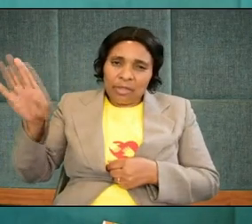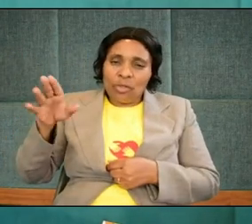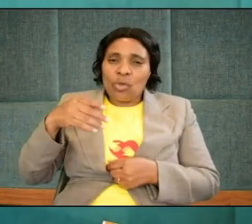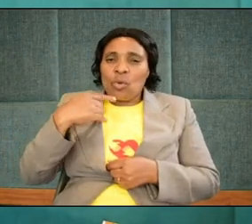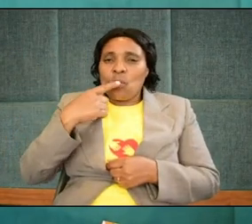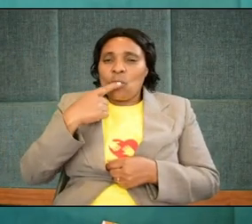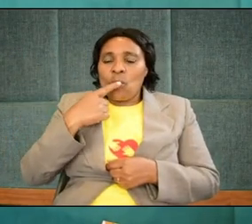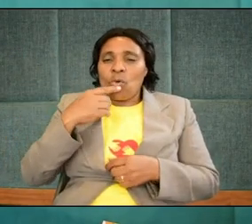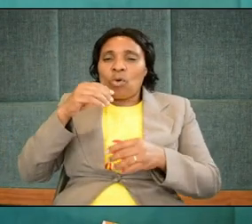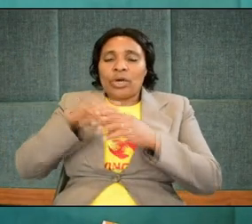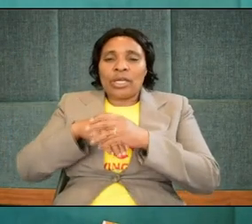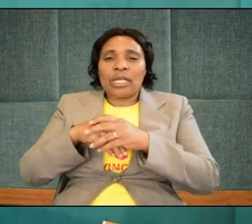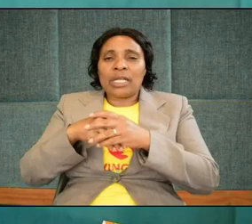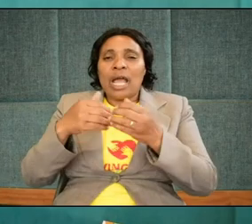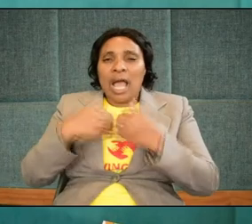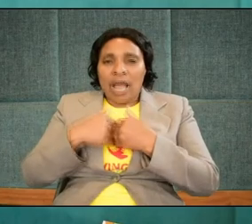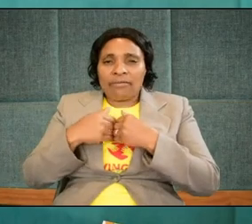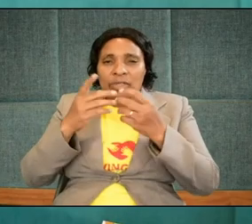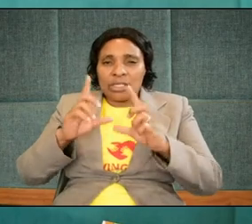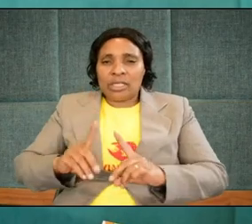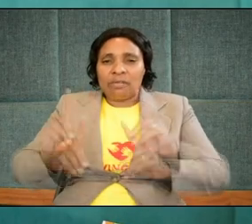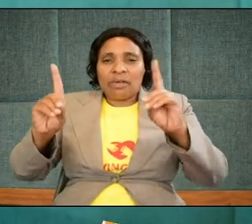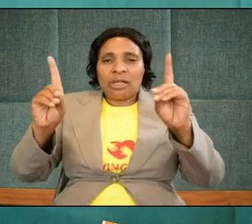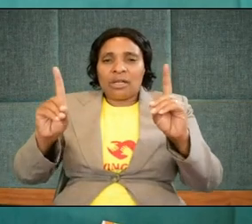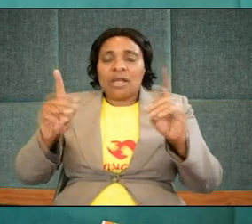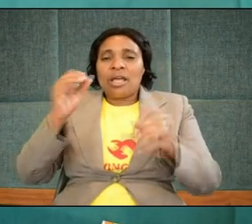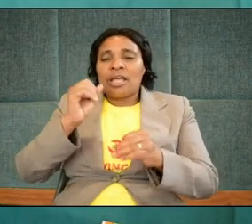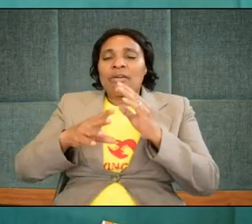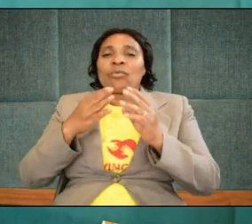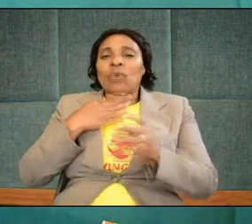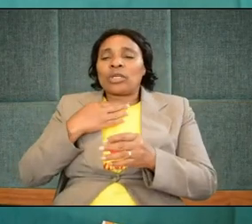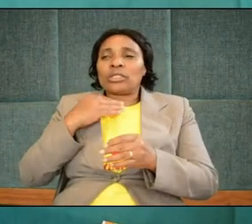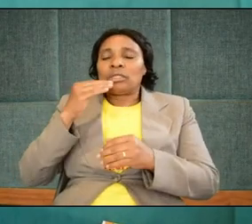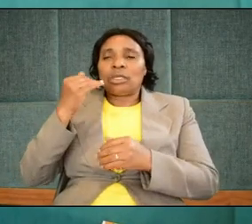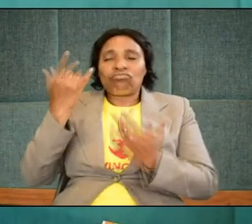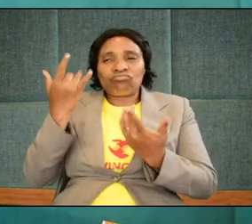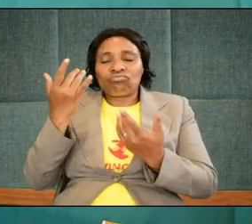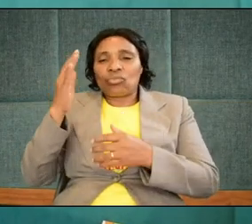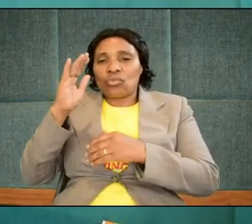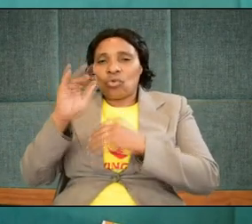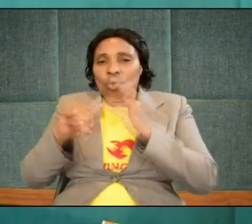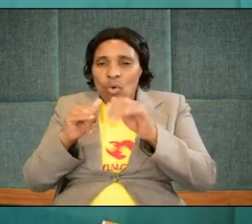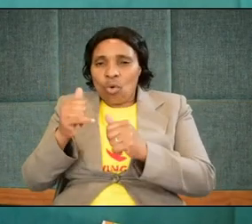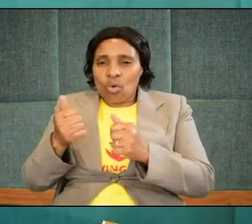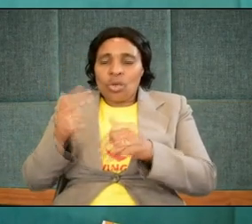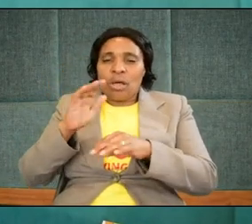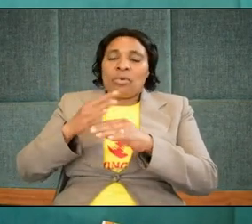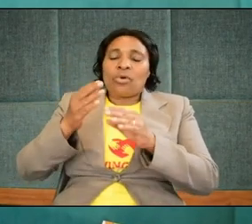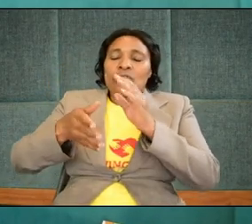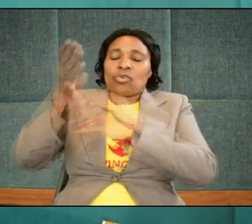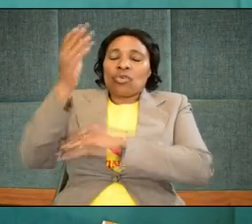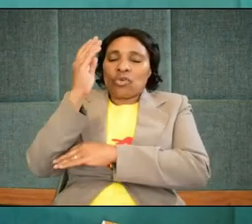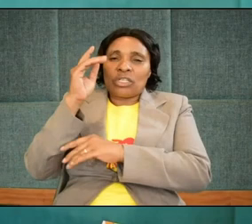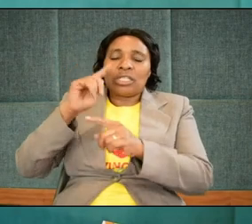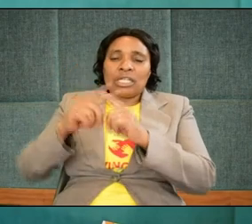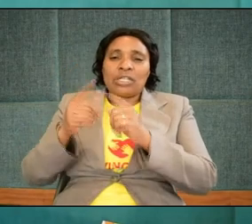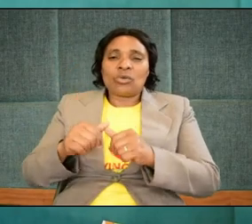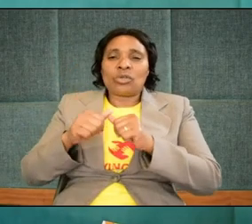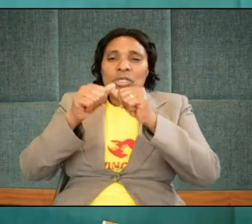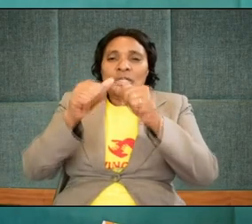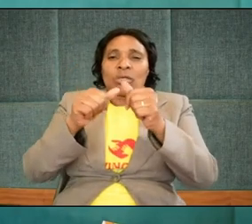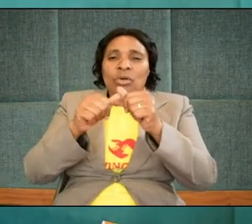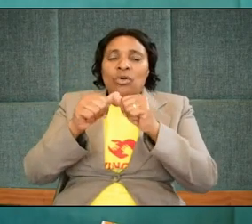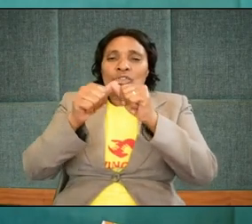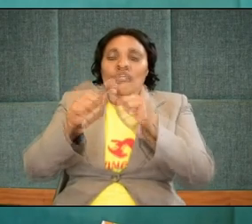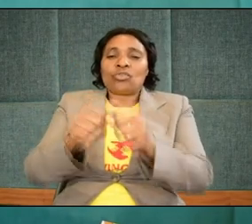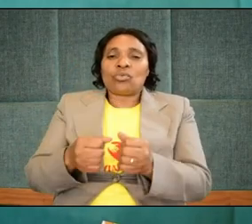been their deliverer. If in their want they would call upon God, he would still grant them manifest tokens of his great